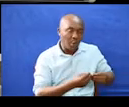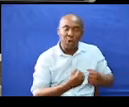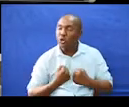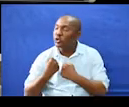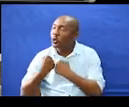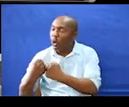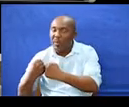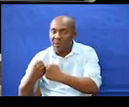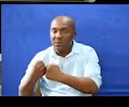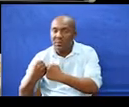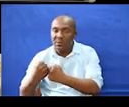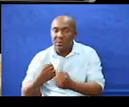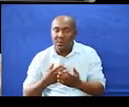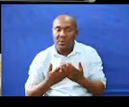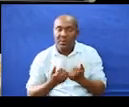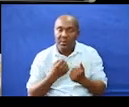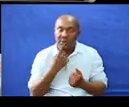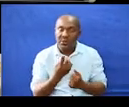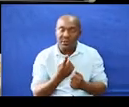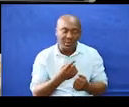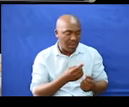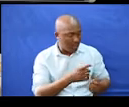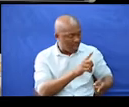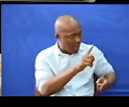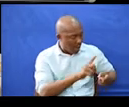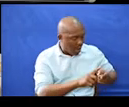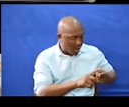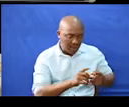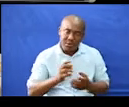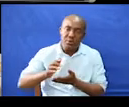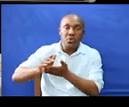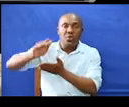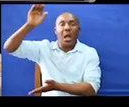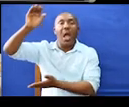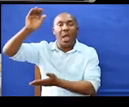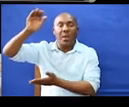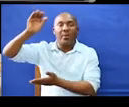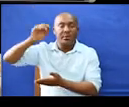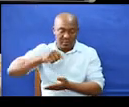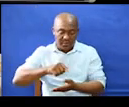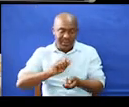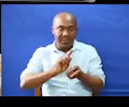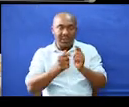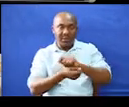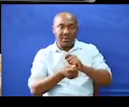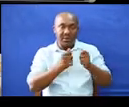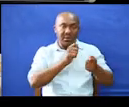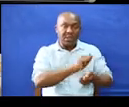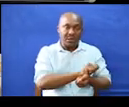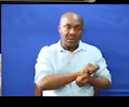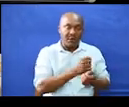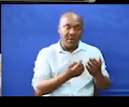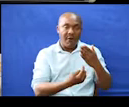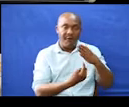And they said it was from lower to higher. So the issue here is the changes from the primitive